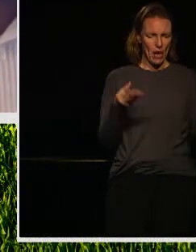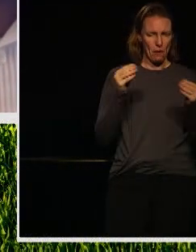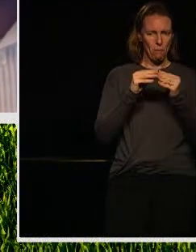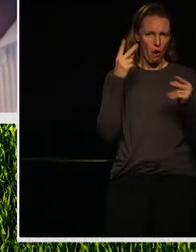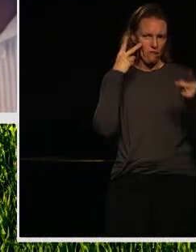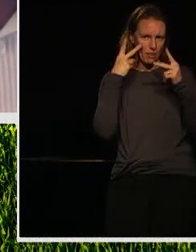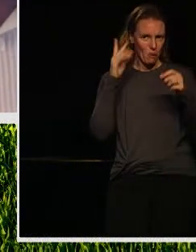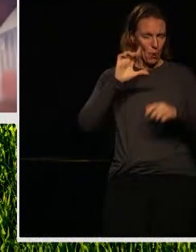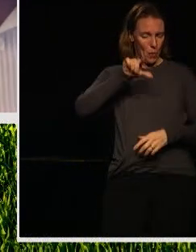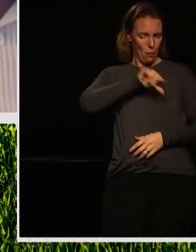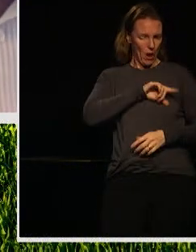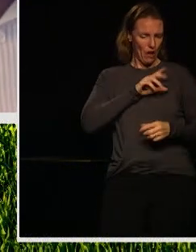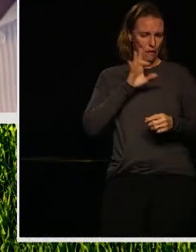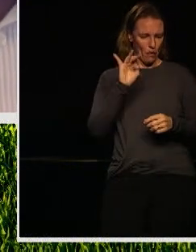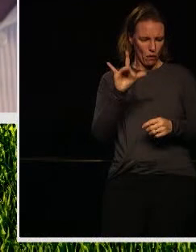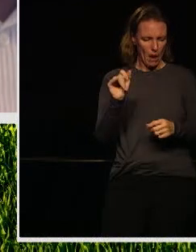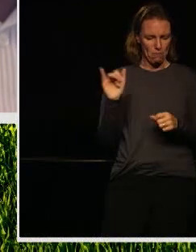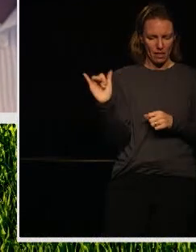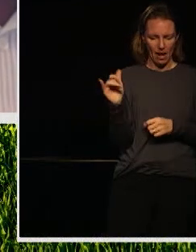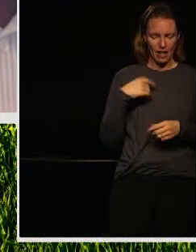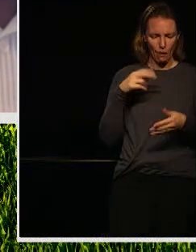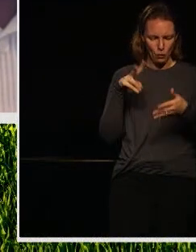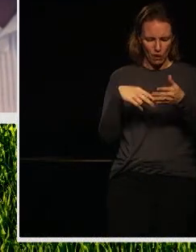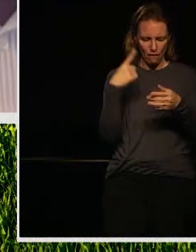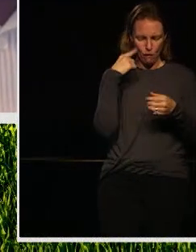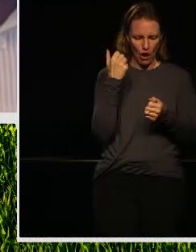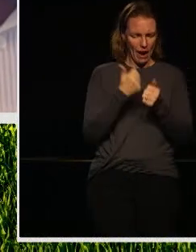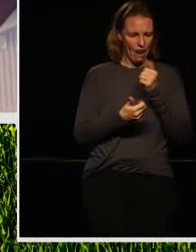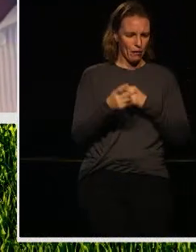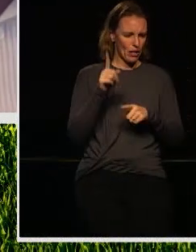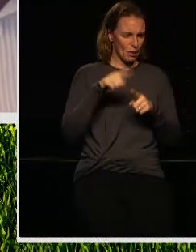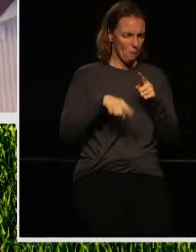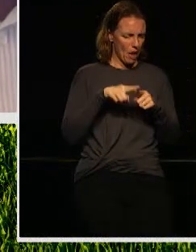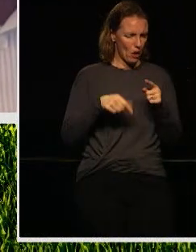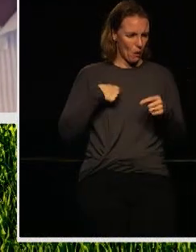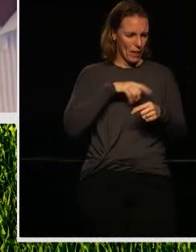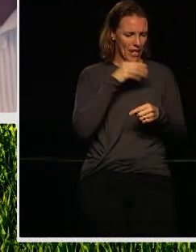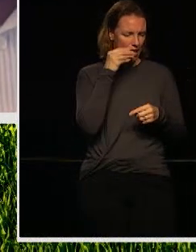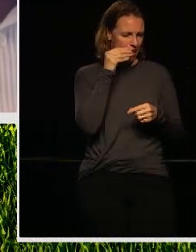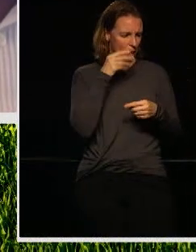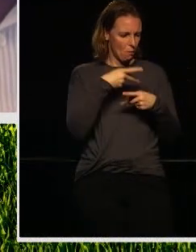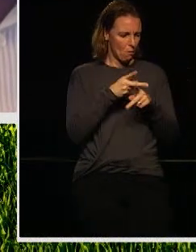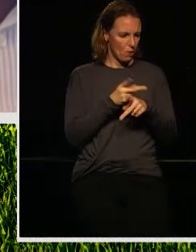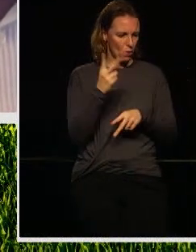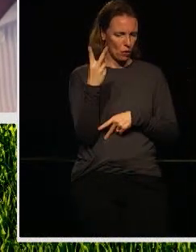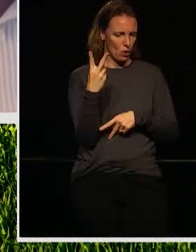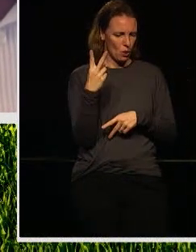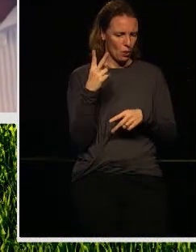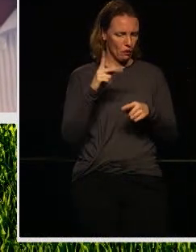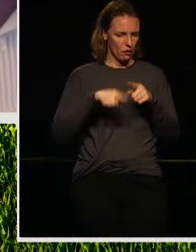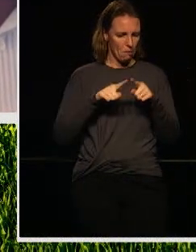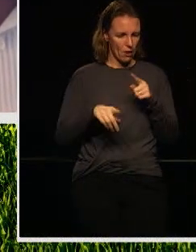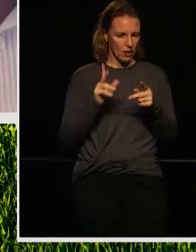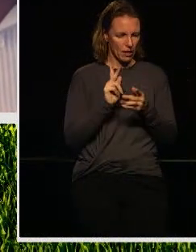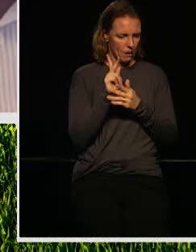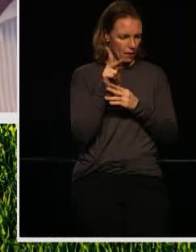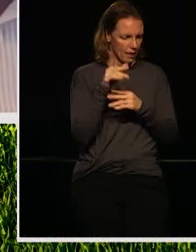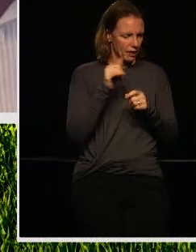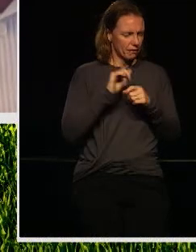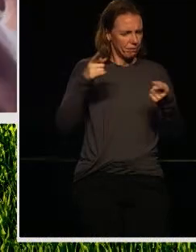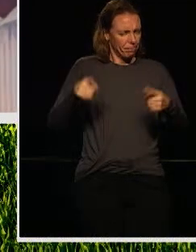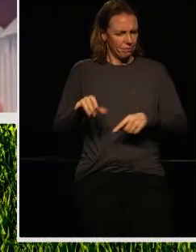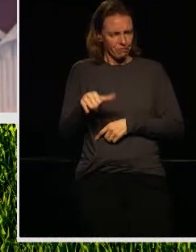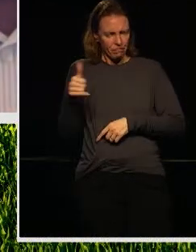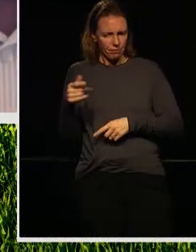quality of the crops, right? Like, I was reading, like, for every tomato we eat, we produce 2 tomatoes as a planet. Like, what happens to the other tomato, right? I mean,